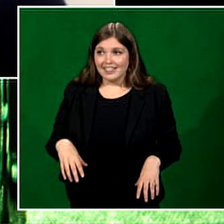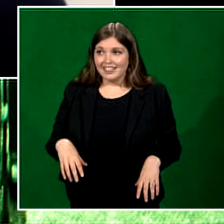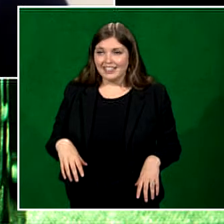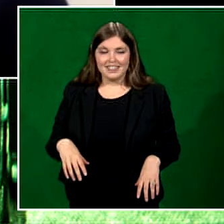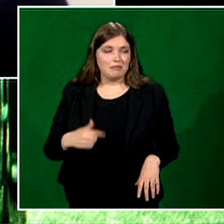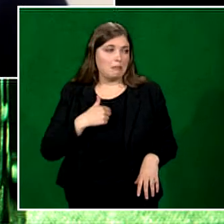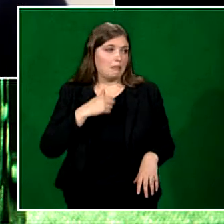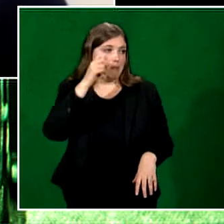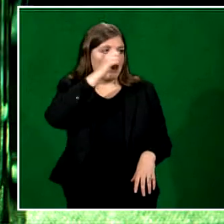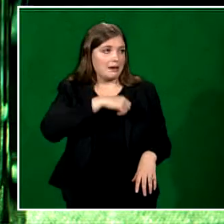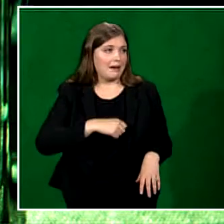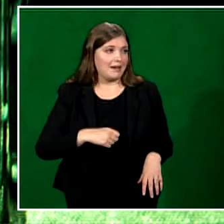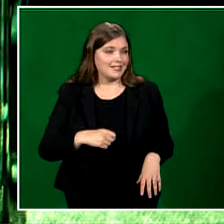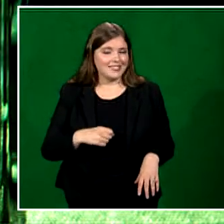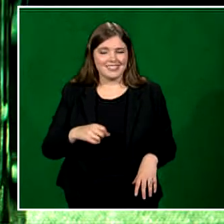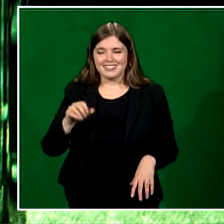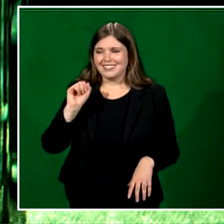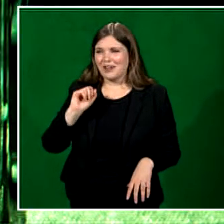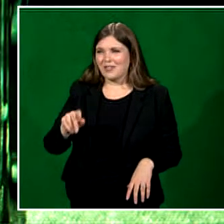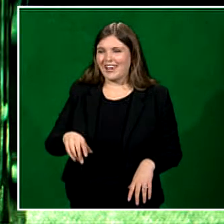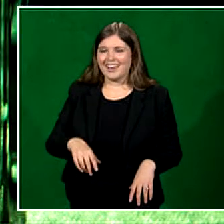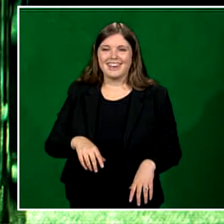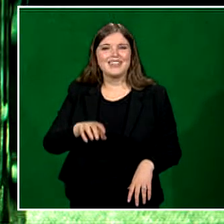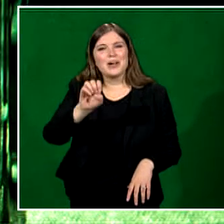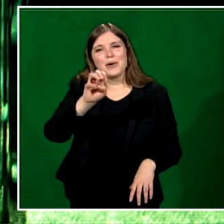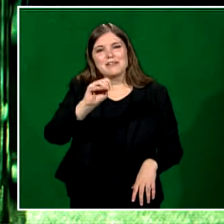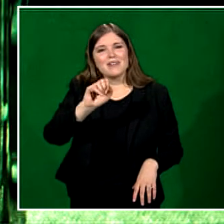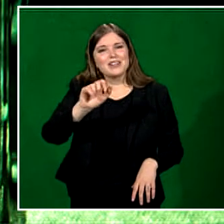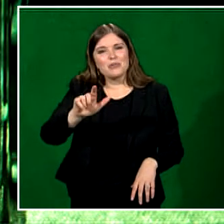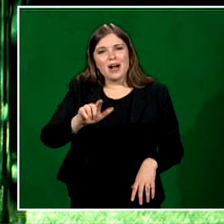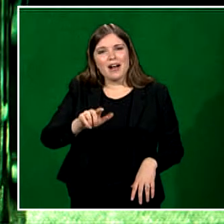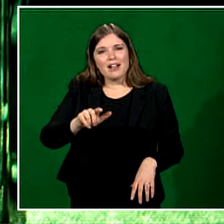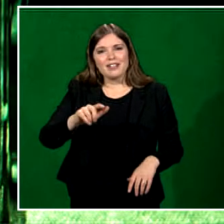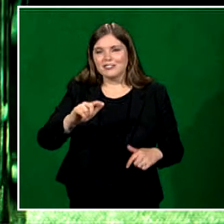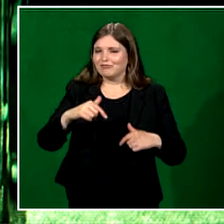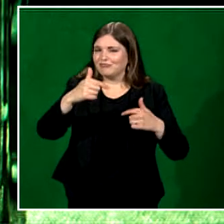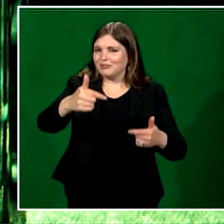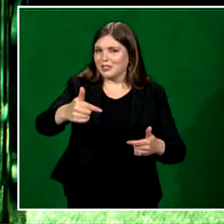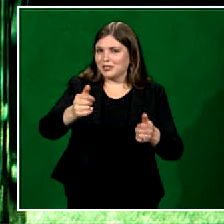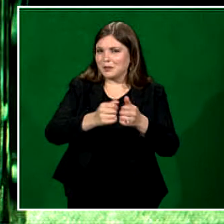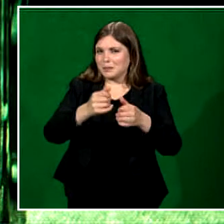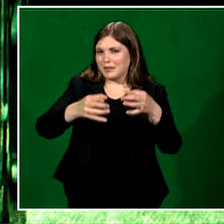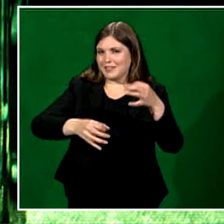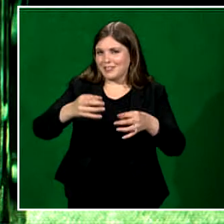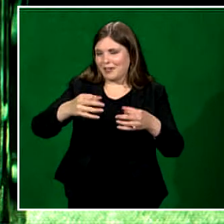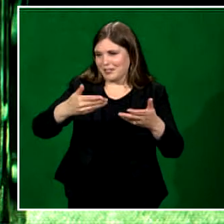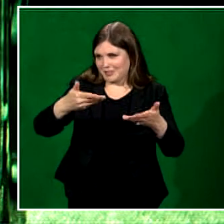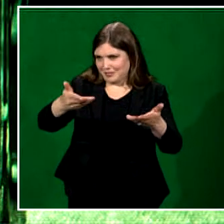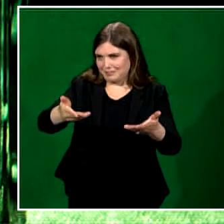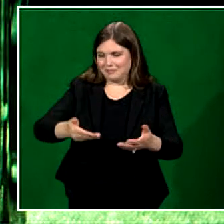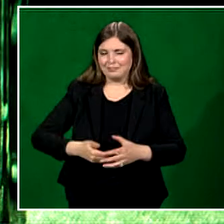I guess. Right. Great. Emmanuel, you're up with the judges now. Take it away.